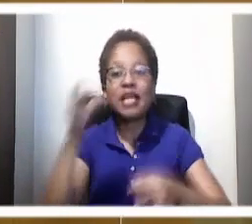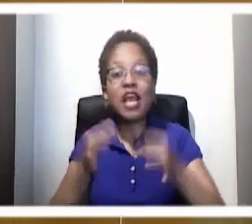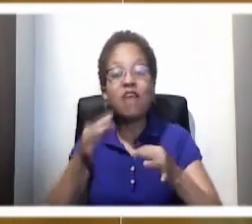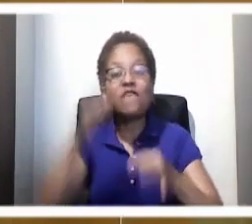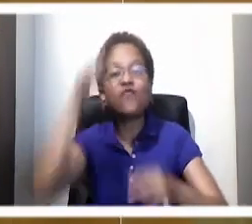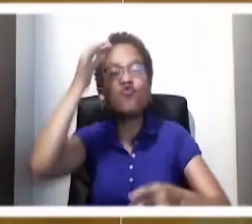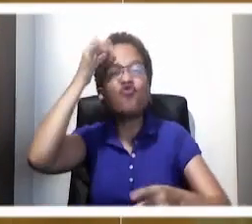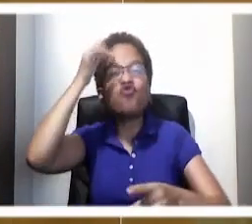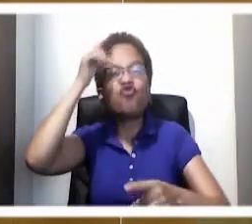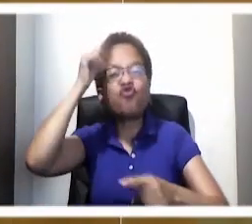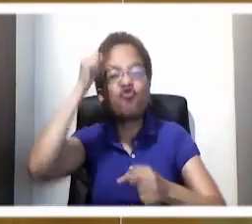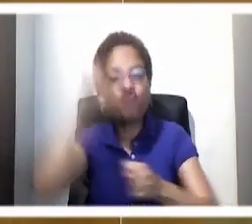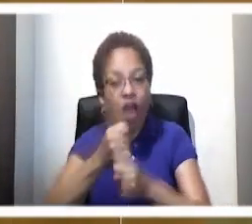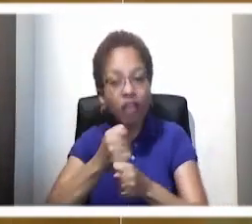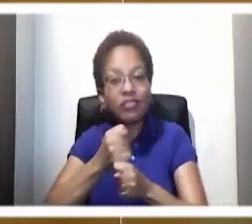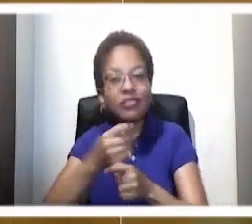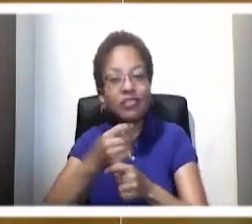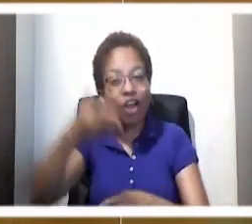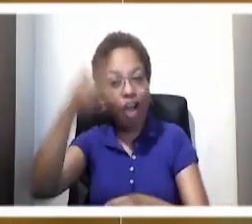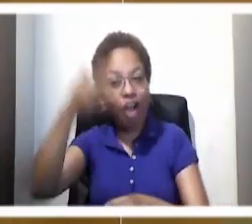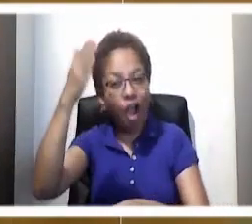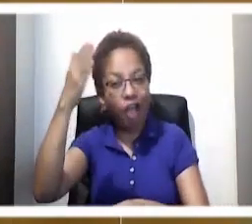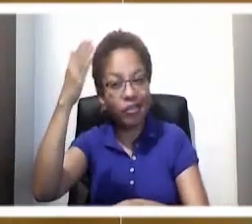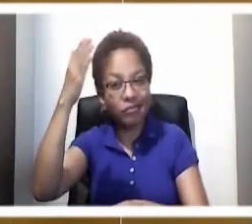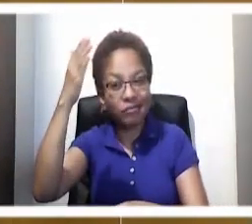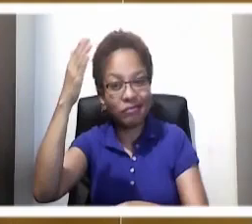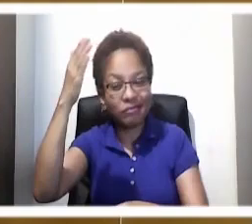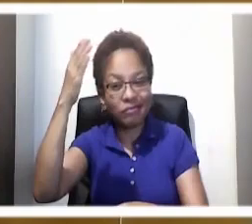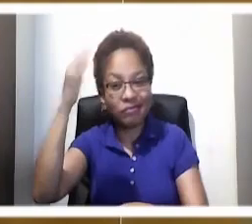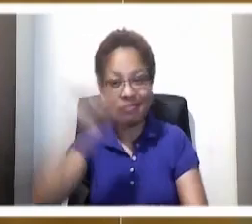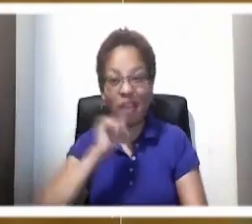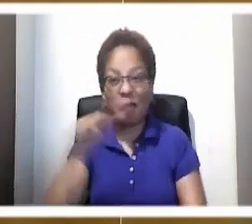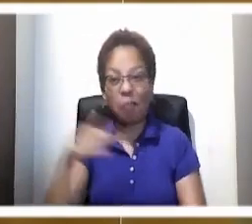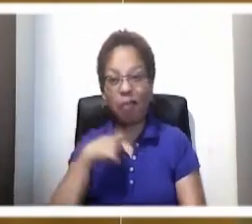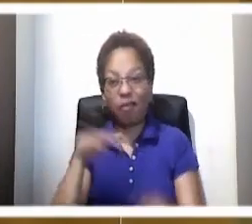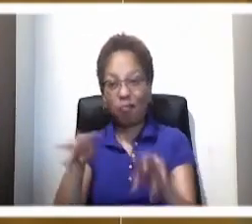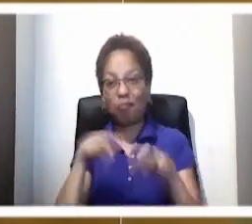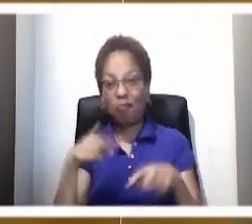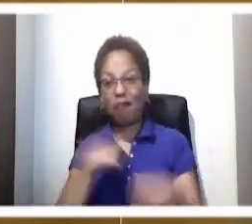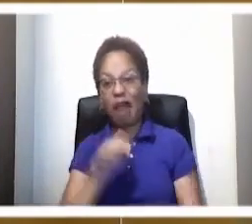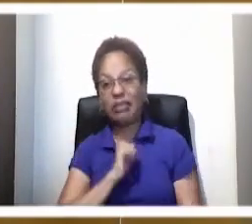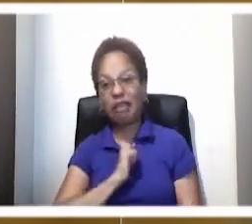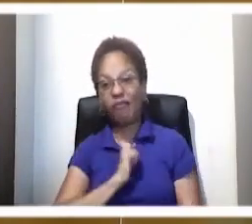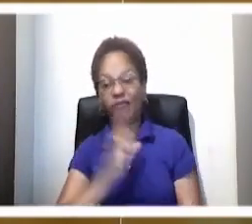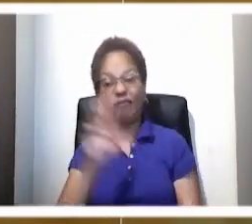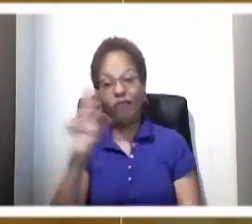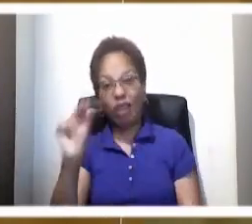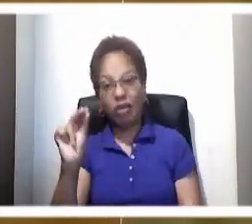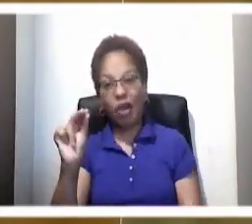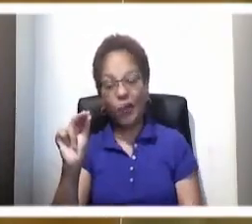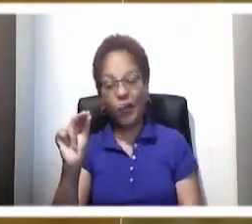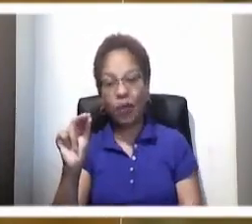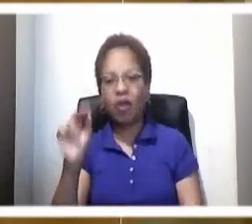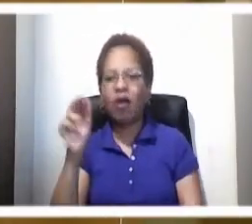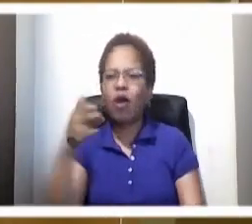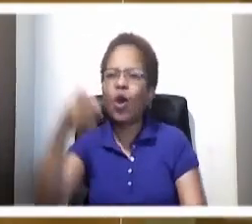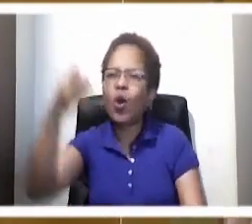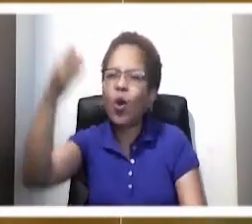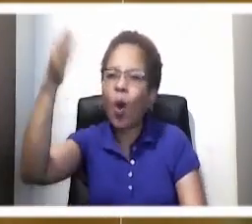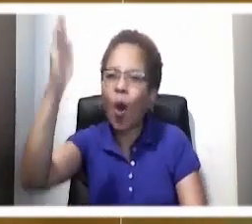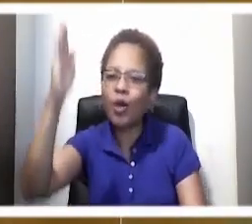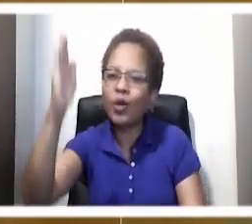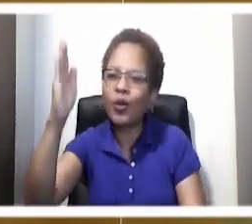of relying upon themselves, then they will witness unimaginable new